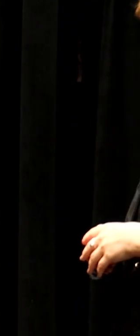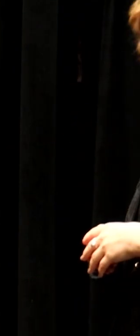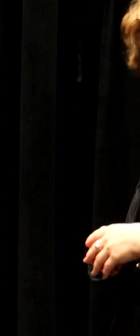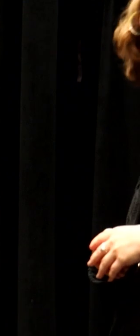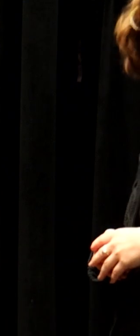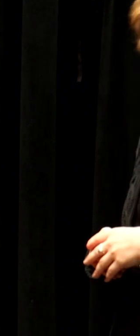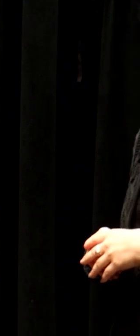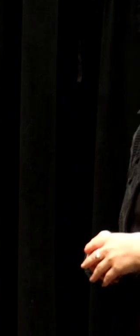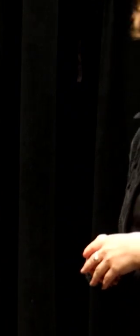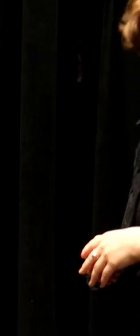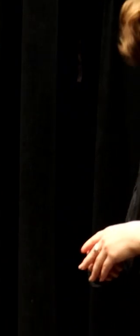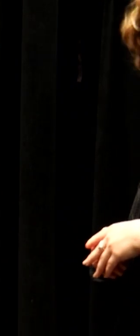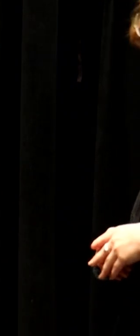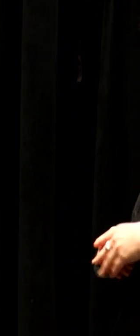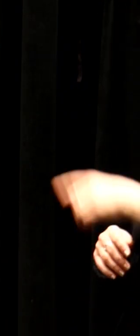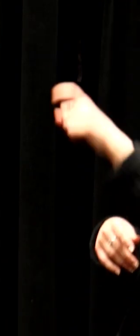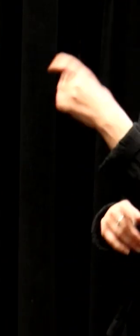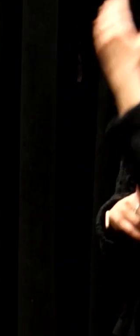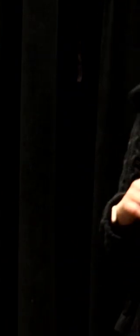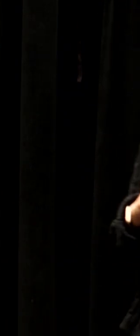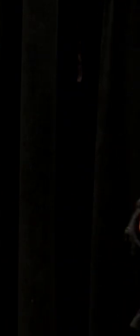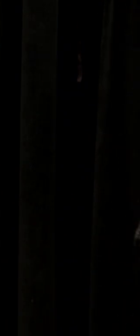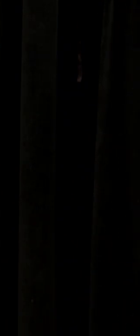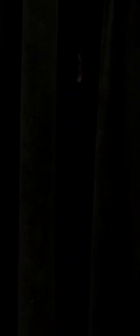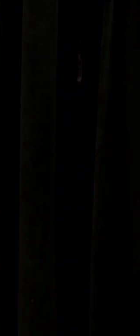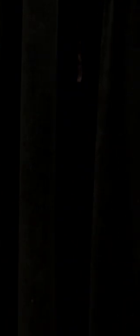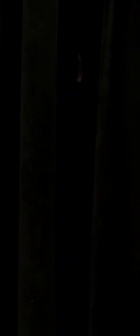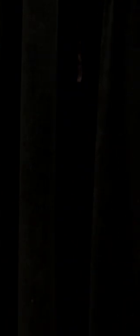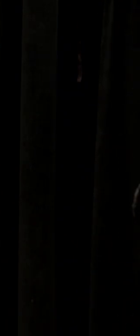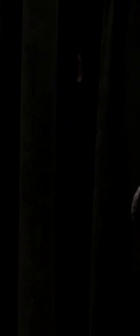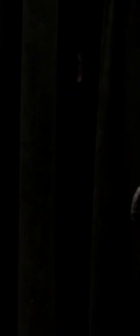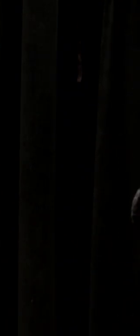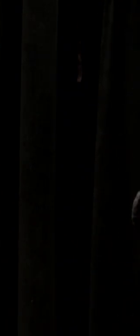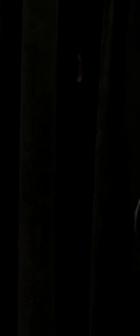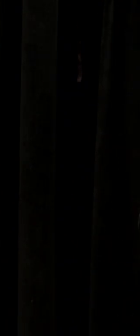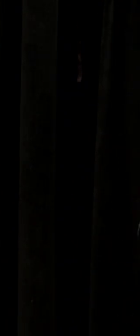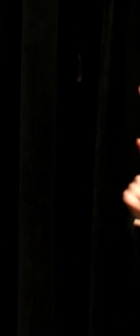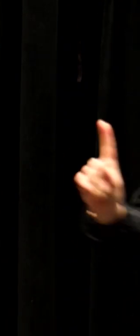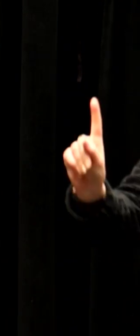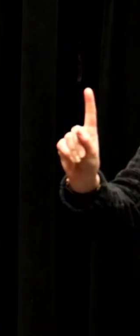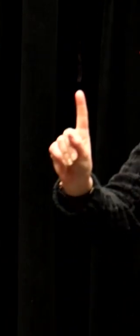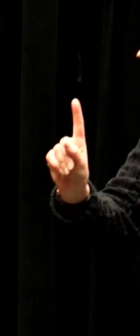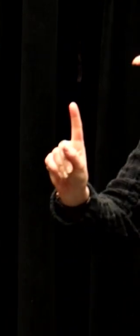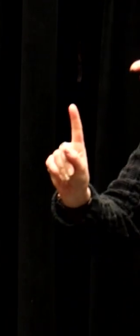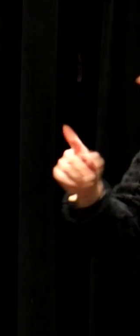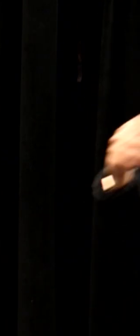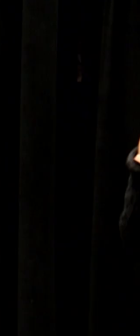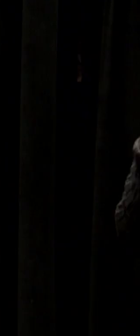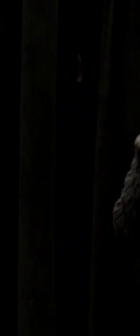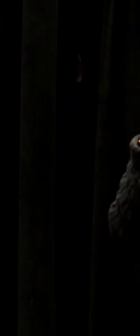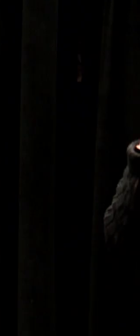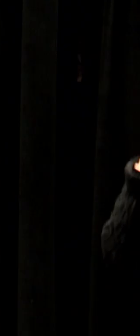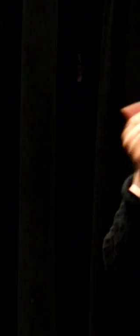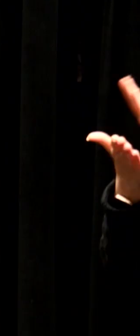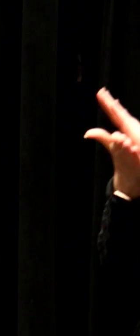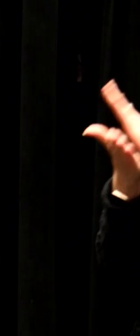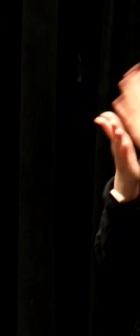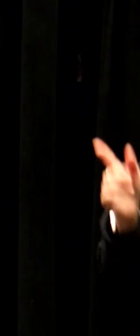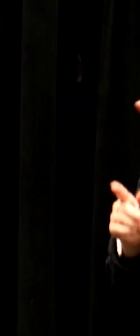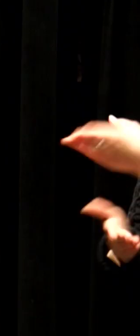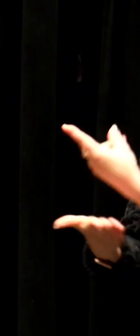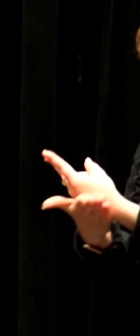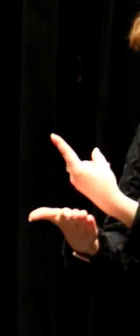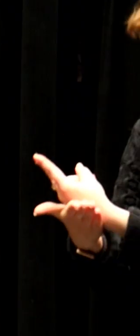I would say, what's your purpose? Like, you just love school so much, you're like going straight into grad school, or are you trying